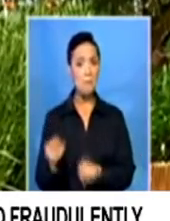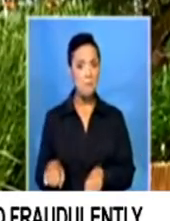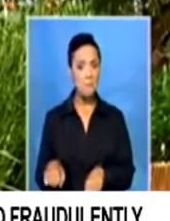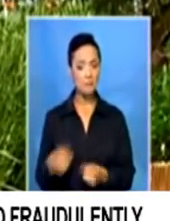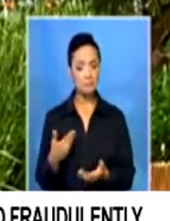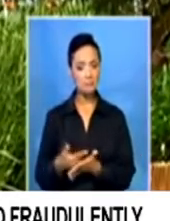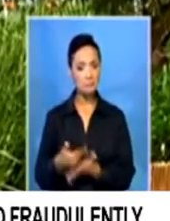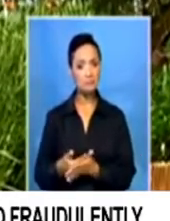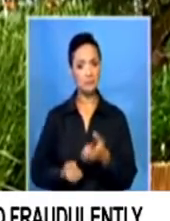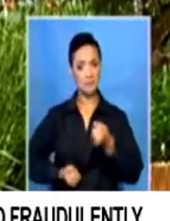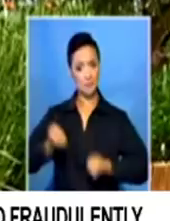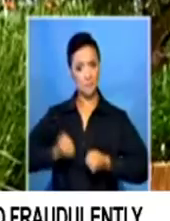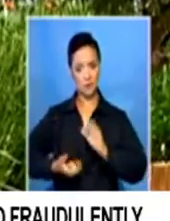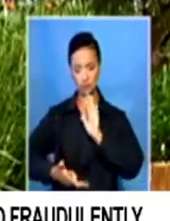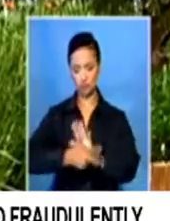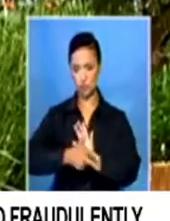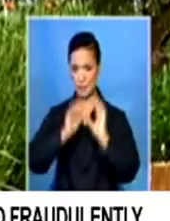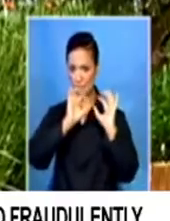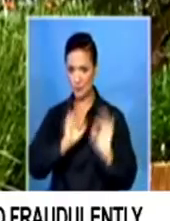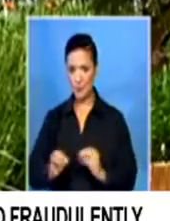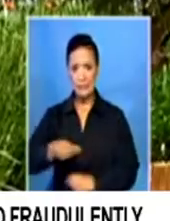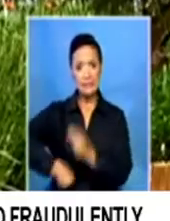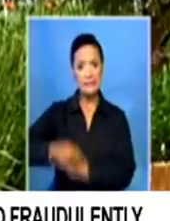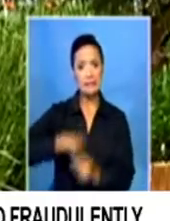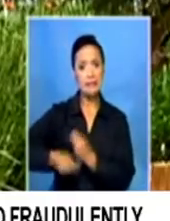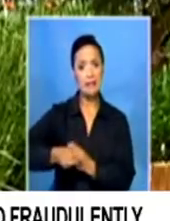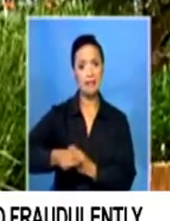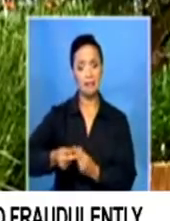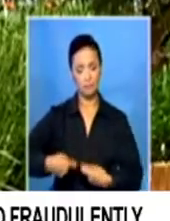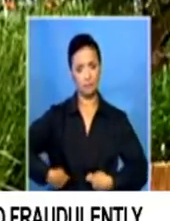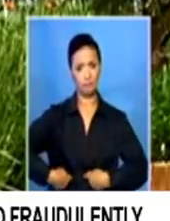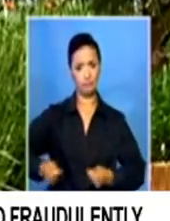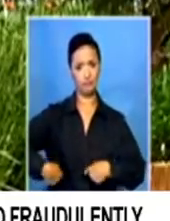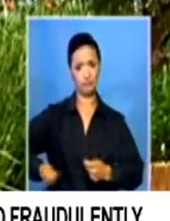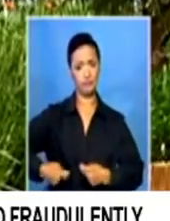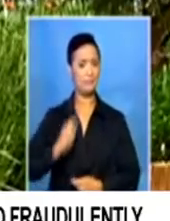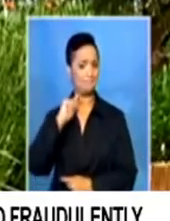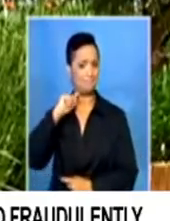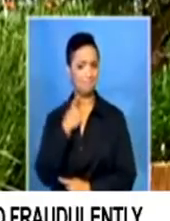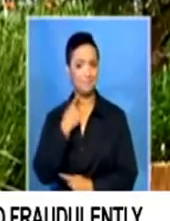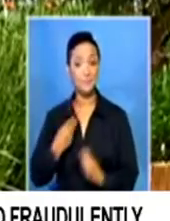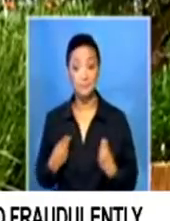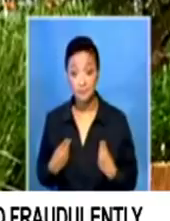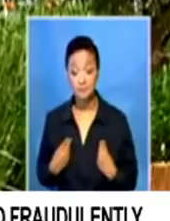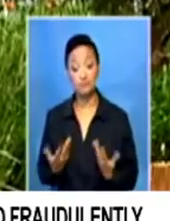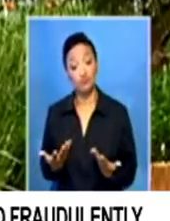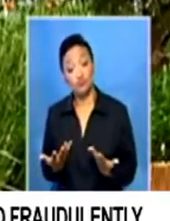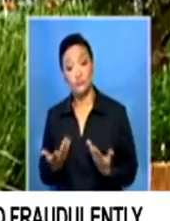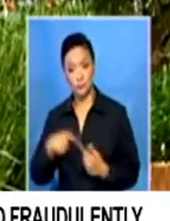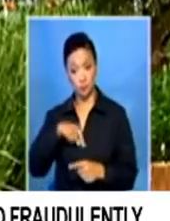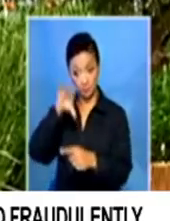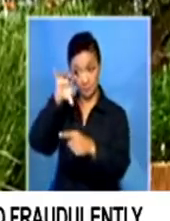even registering of vehicle fraudulently. So there is going to be a wider case, and